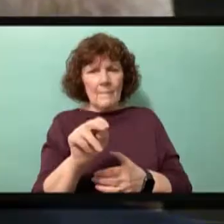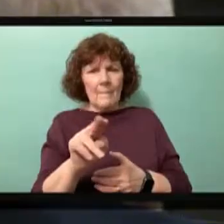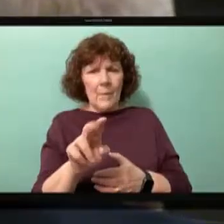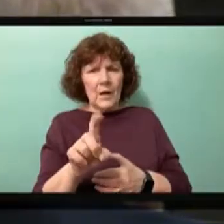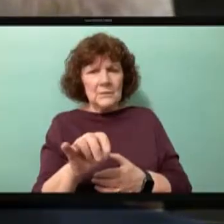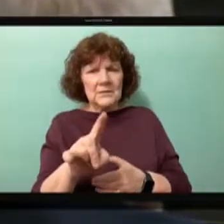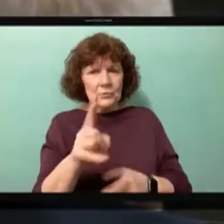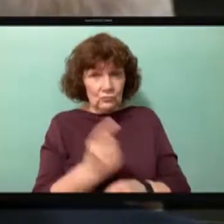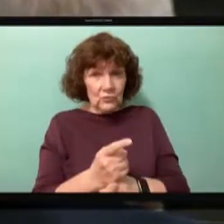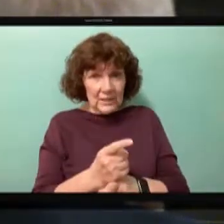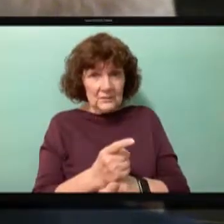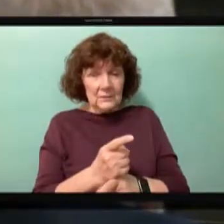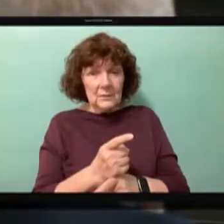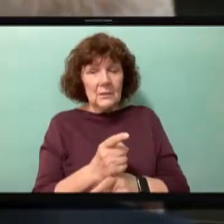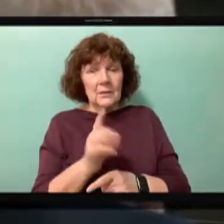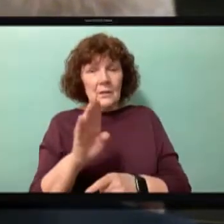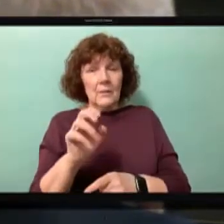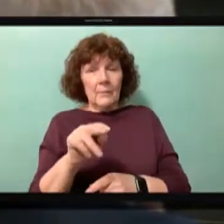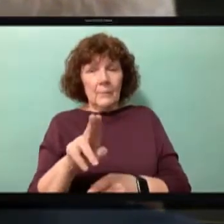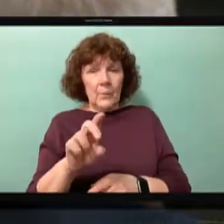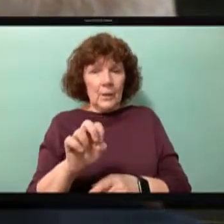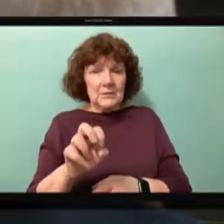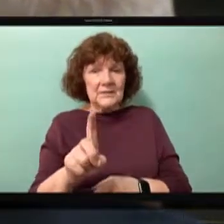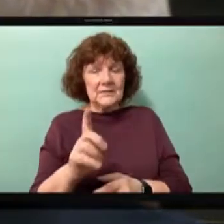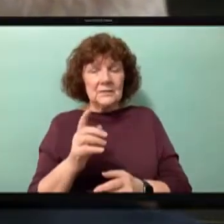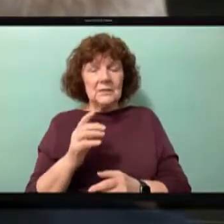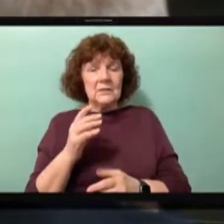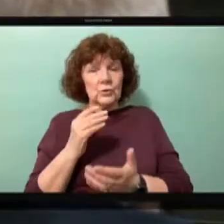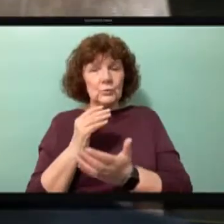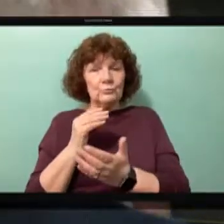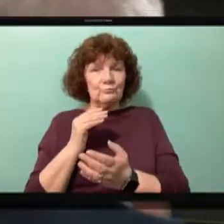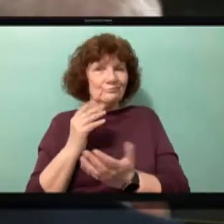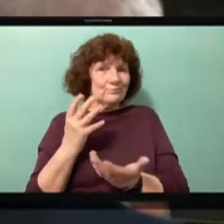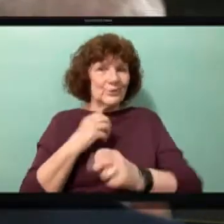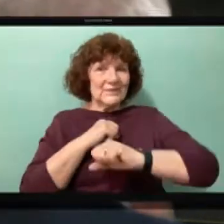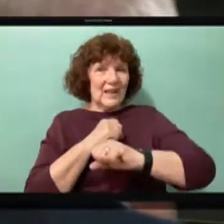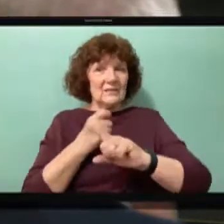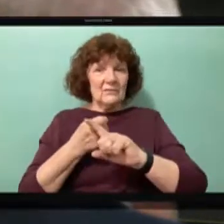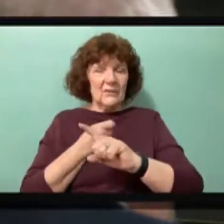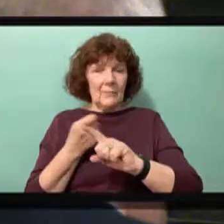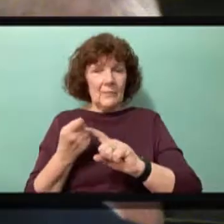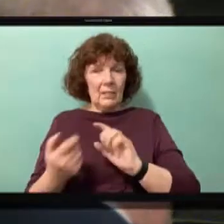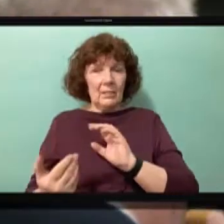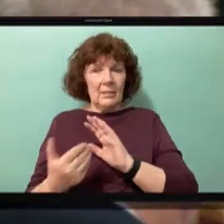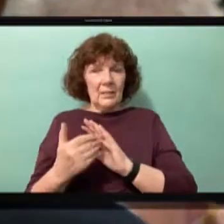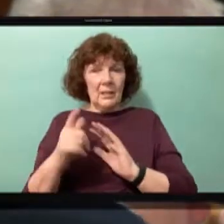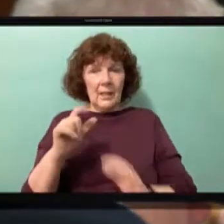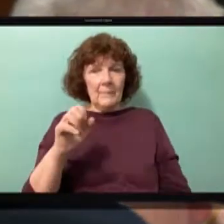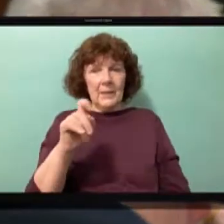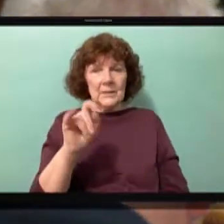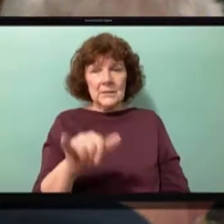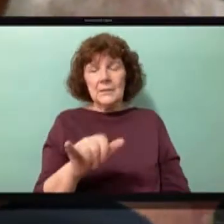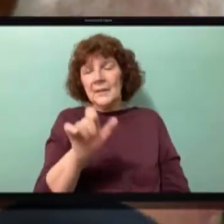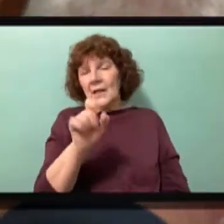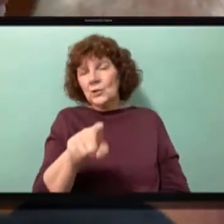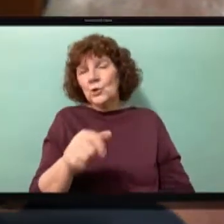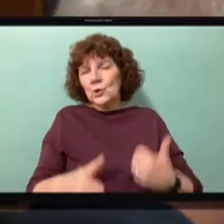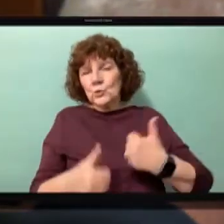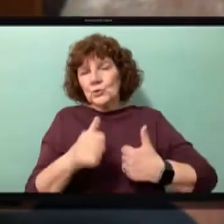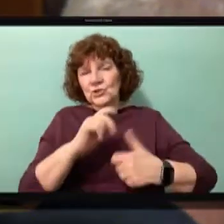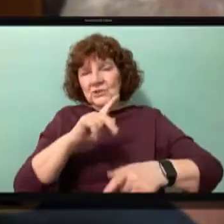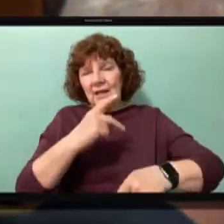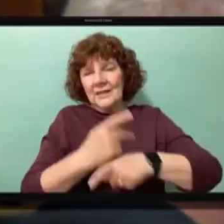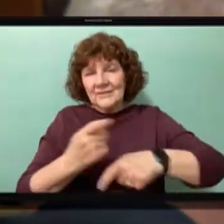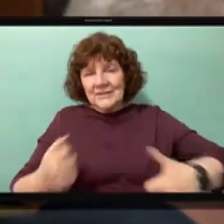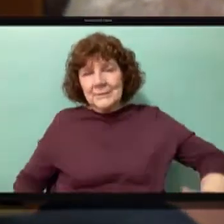You're bonded to guard against like any type of liability. What kind of things, which type of expenditures could